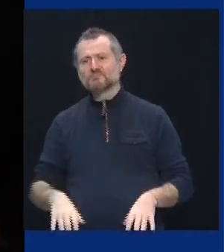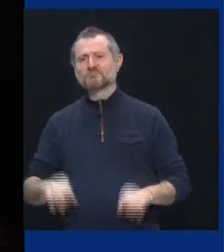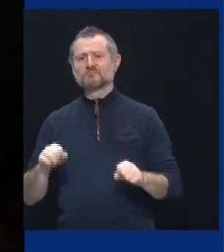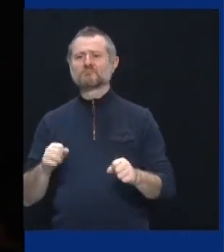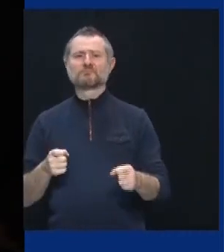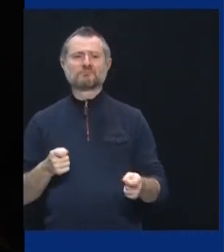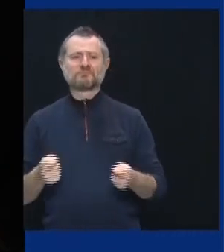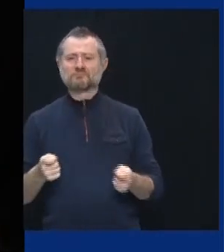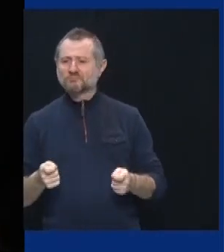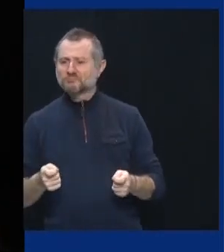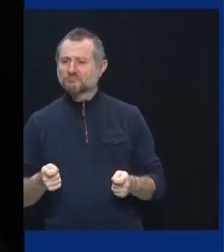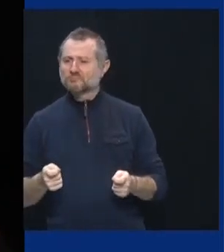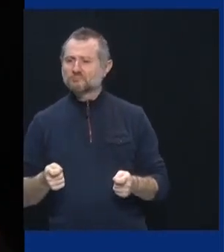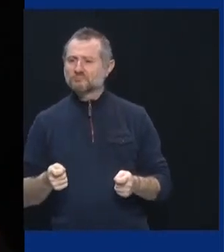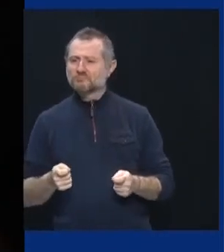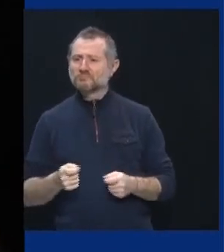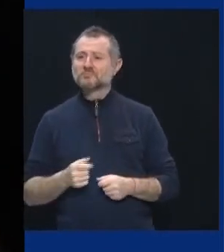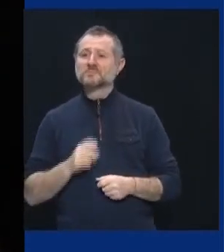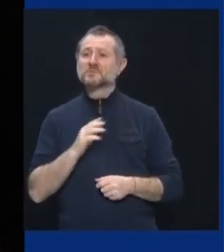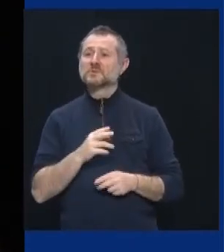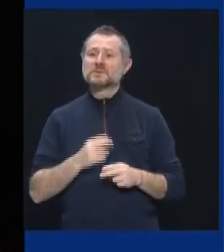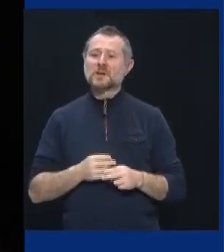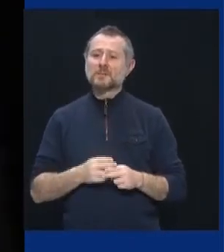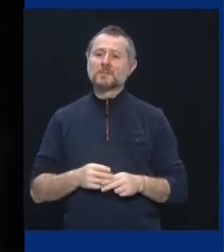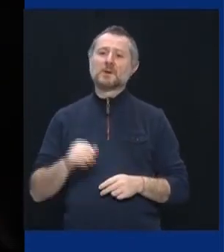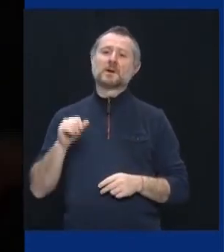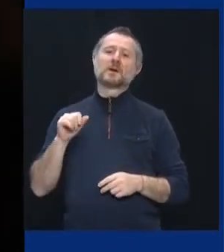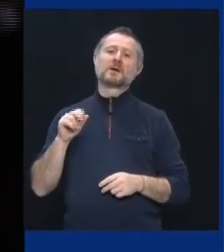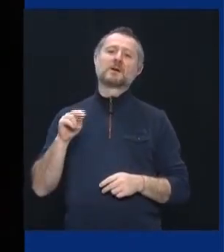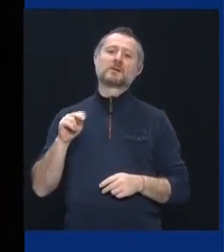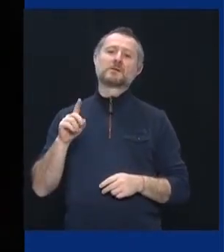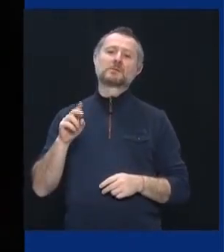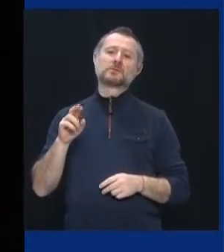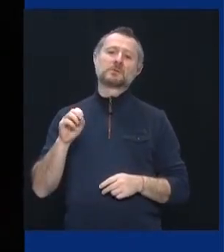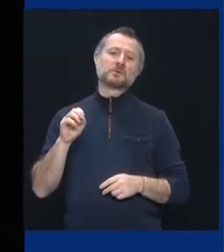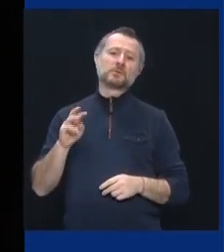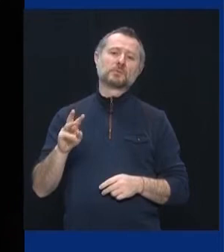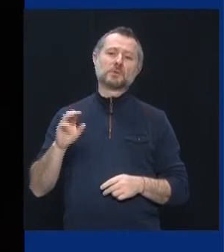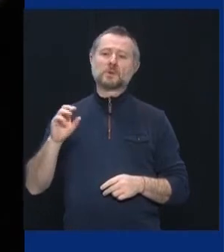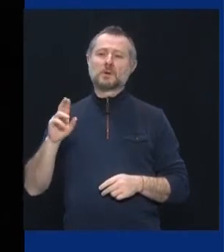name was Andrew Cuomo. All right.